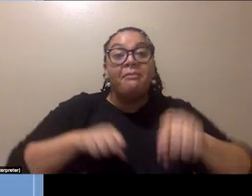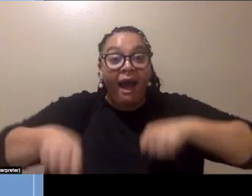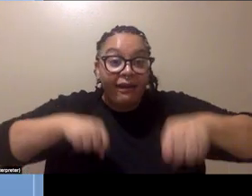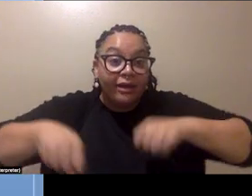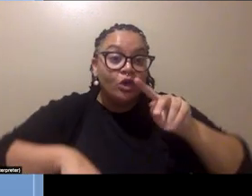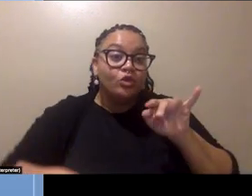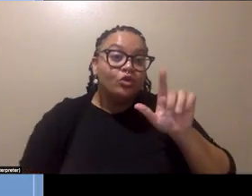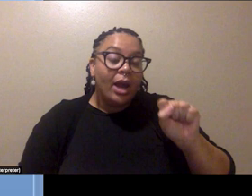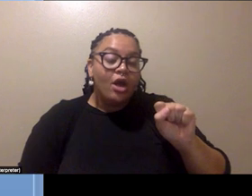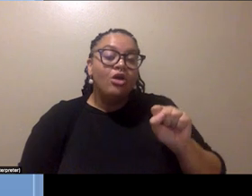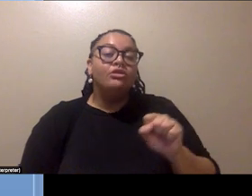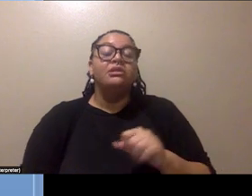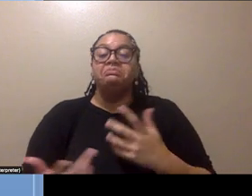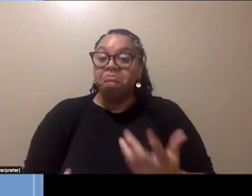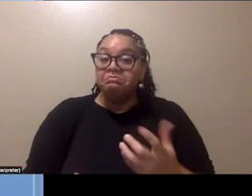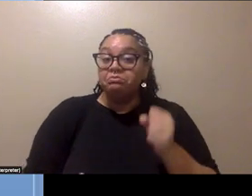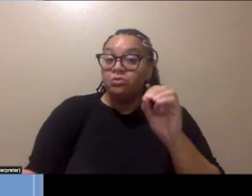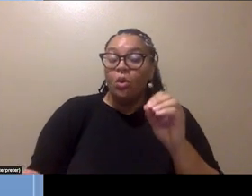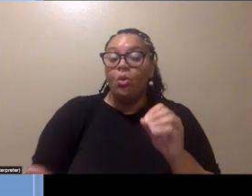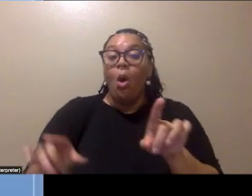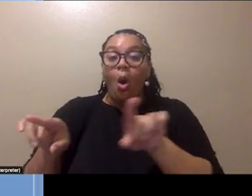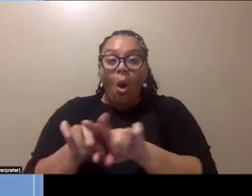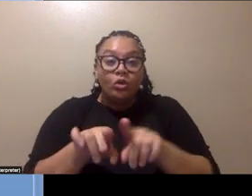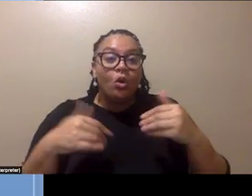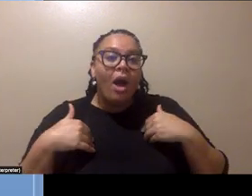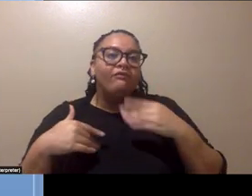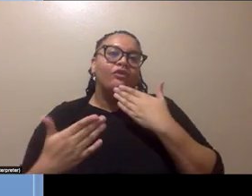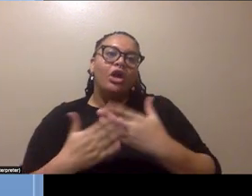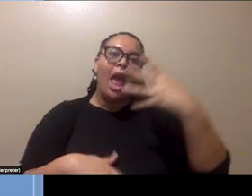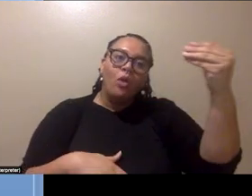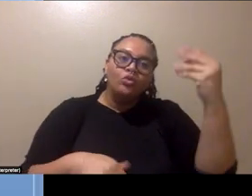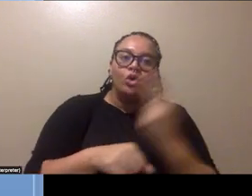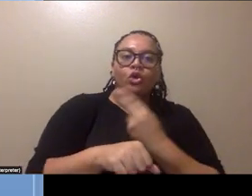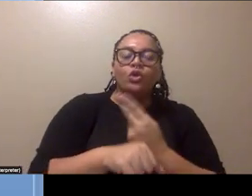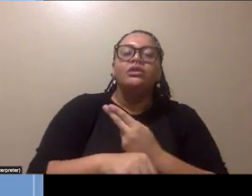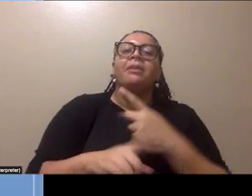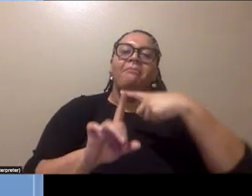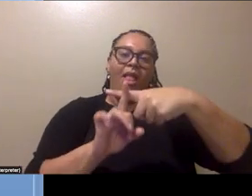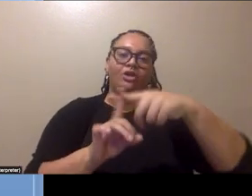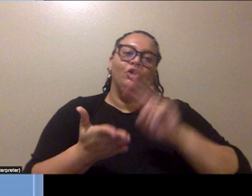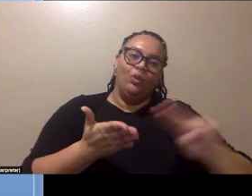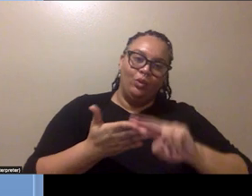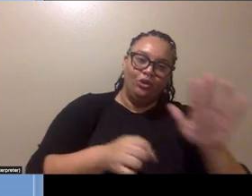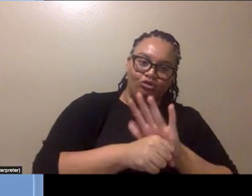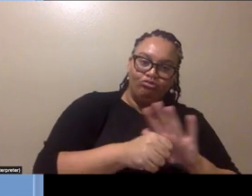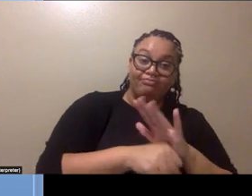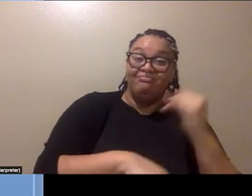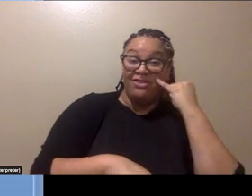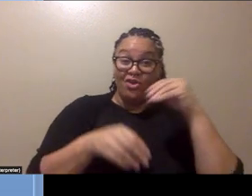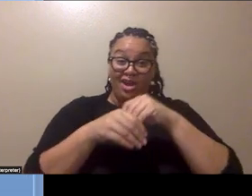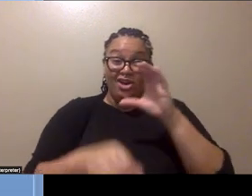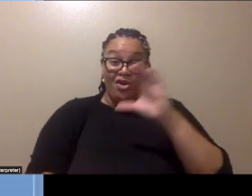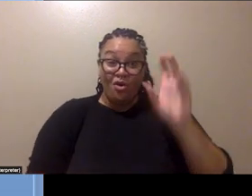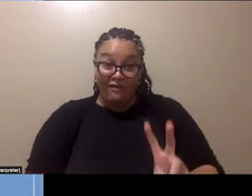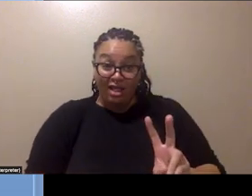birding opportunities and wildlife viewing opportunities, as well as being an incredible research forest. So it's really a great multi-purpose area. If you're